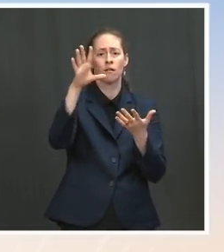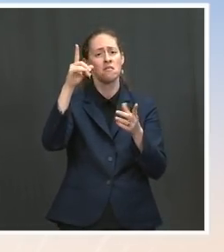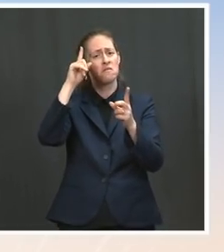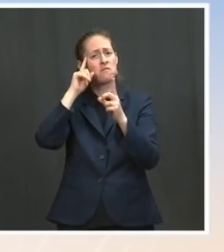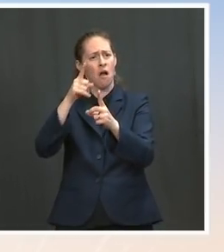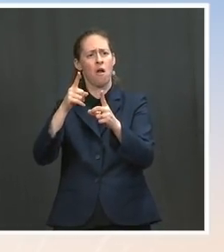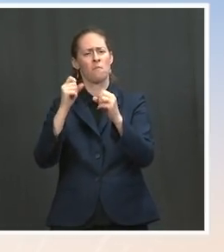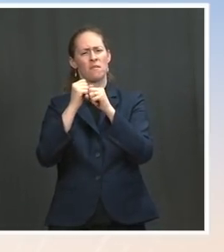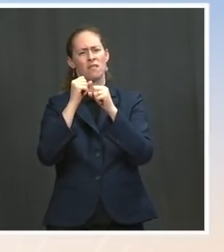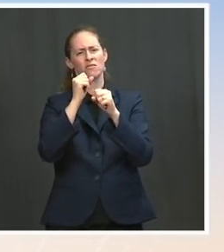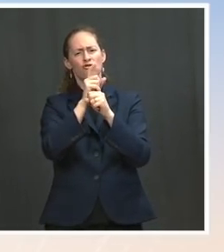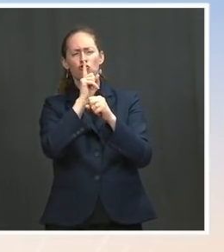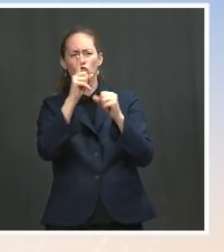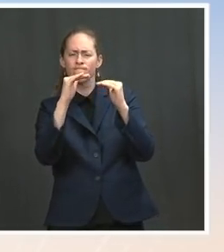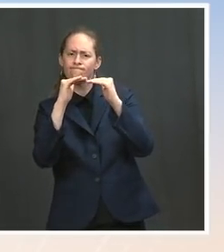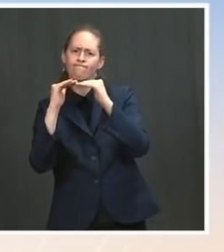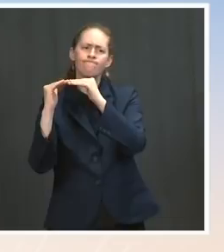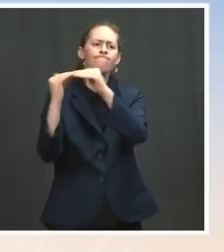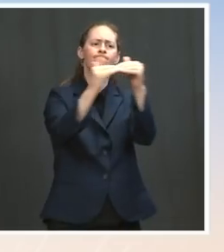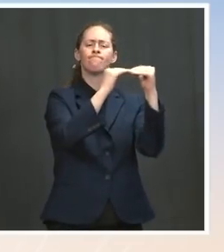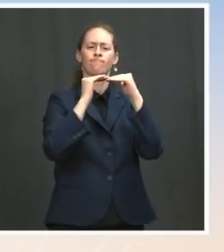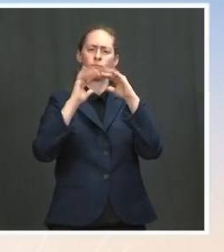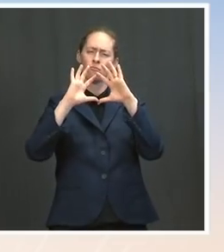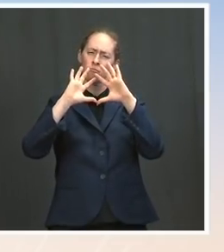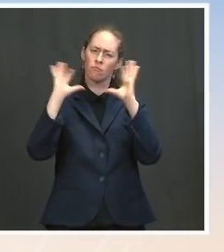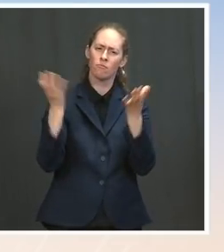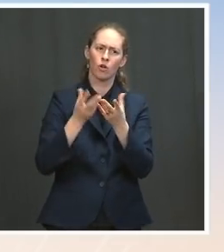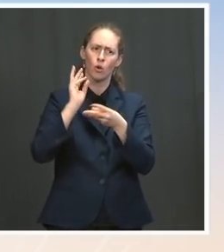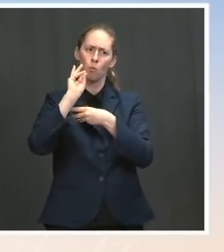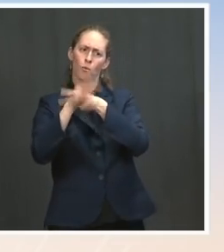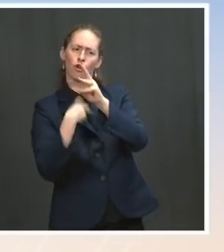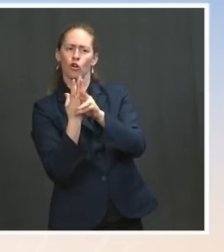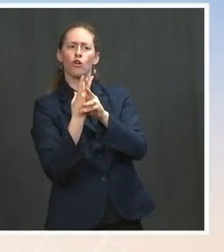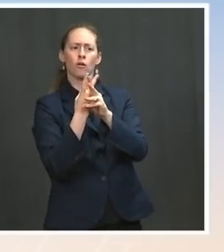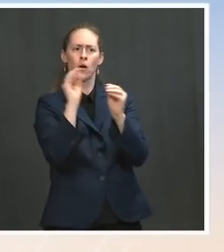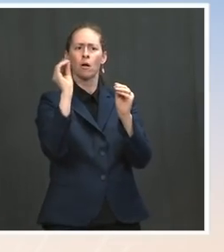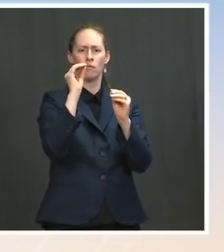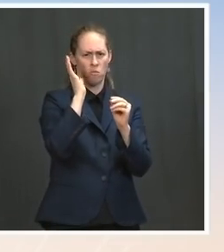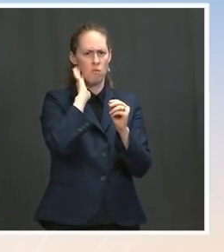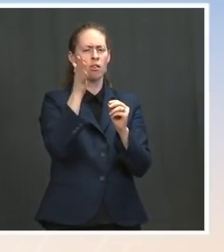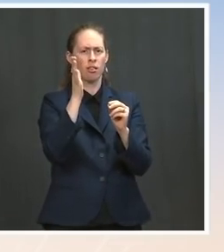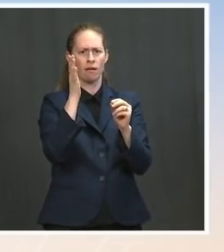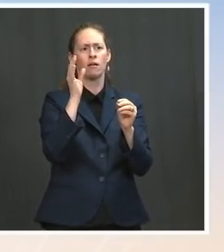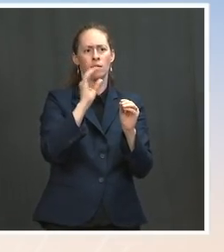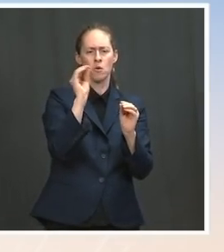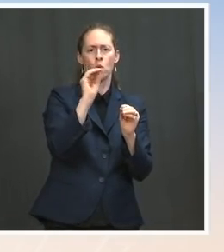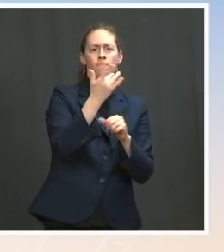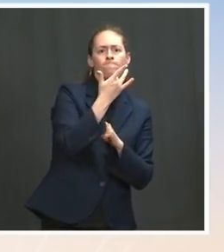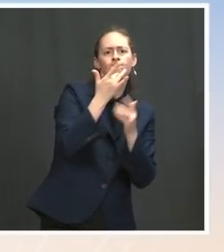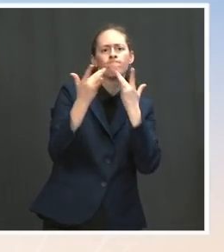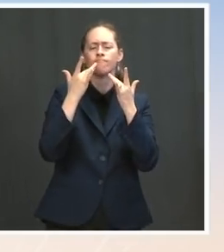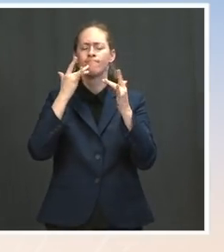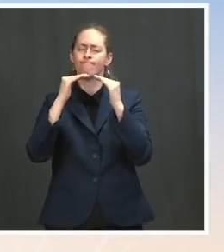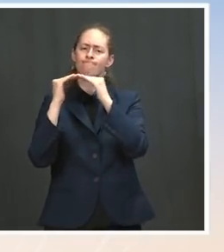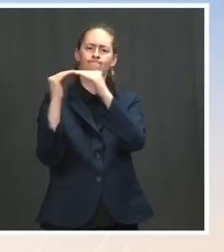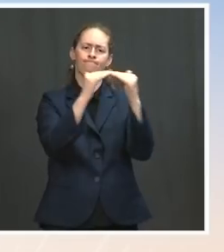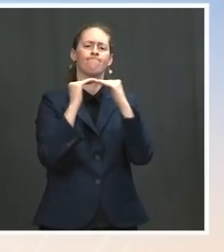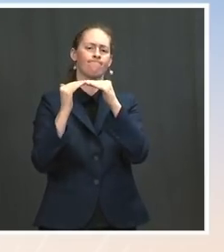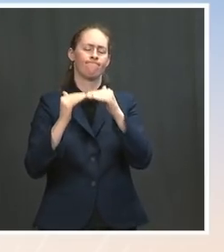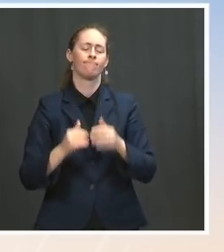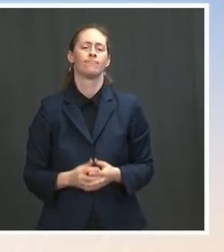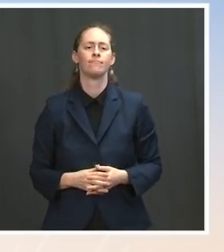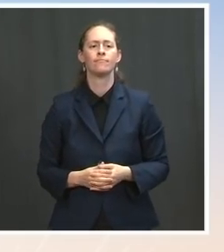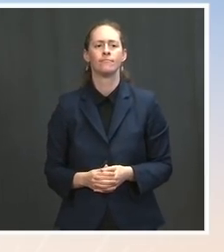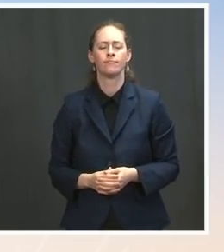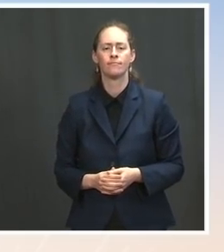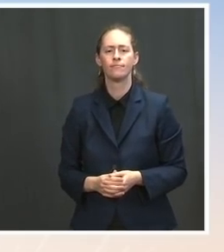manner around the world. So all of that would be a part of any announcement at the appropriate time. Go ahead. Thanks, Jen.